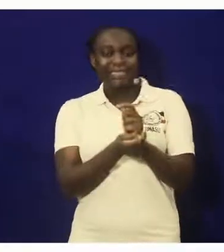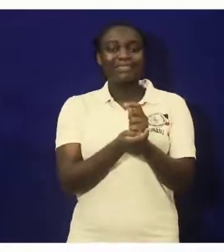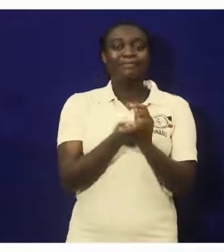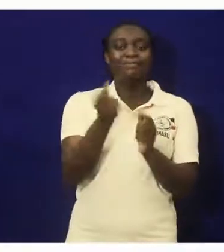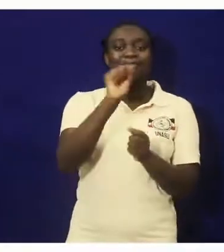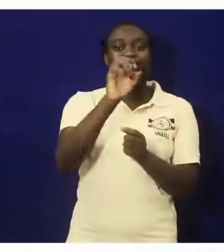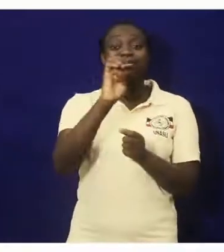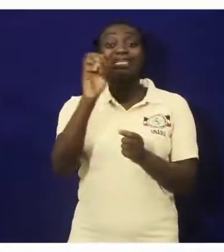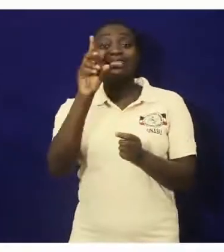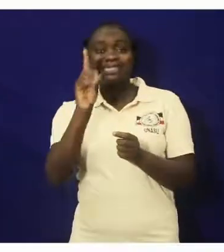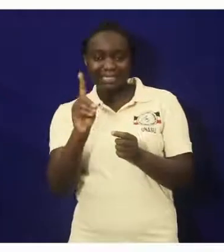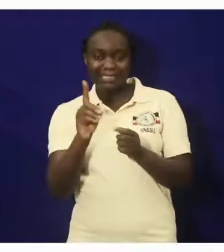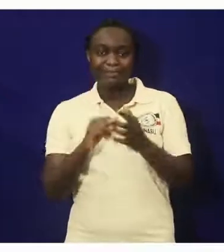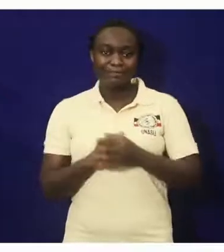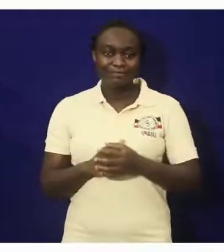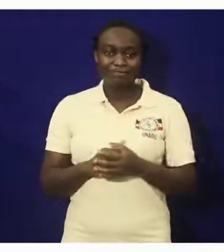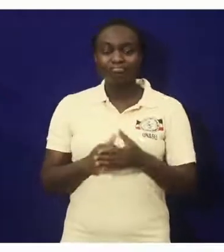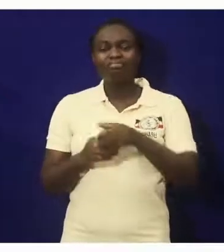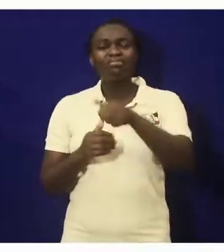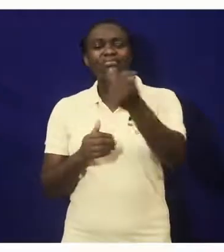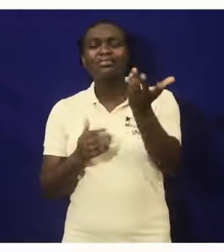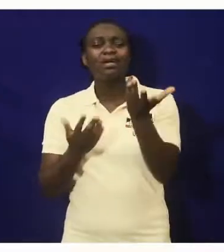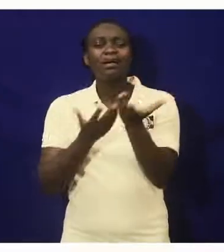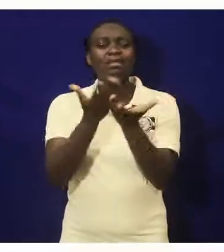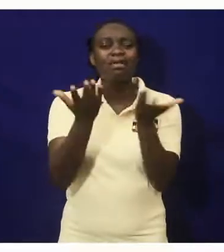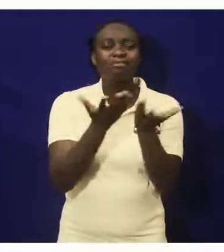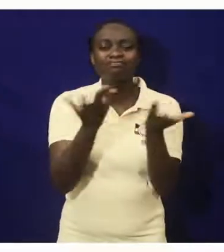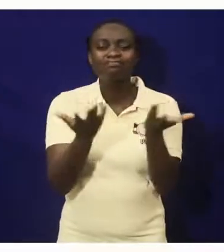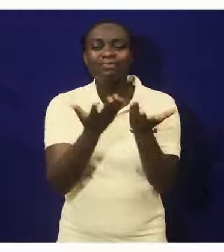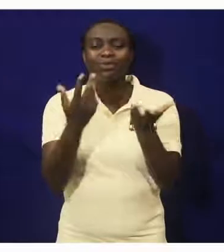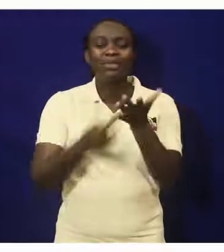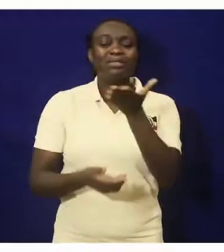Yes? Tell us, you tell us.